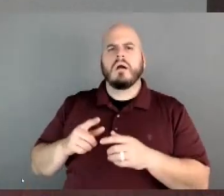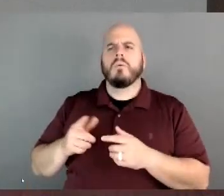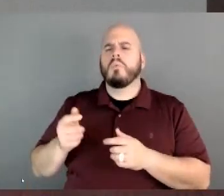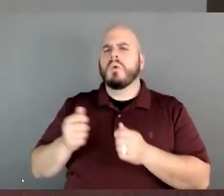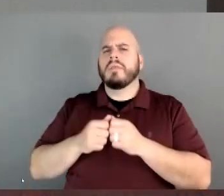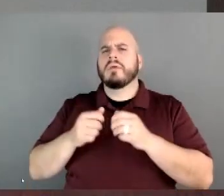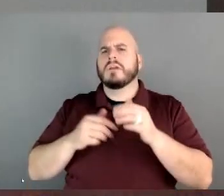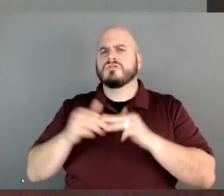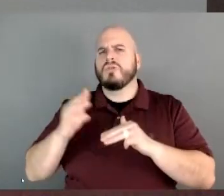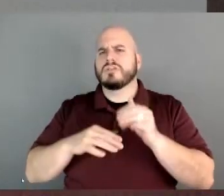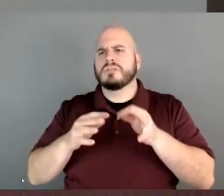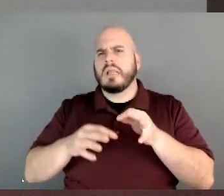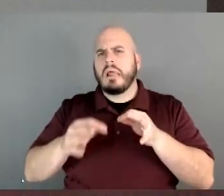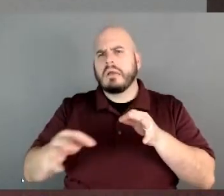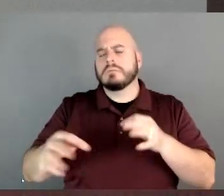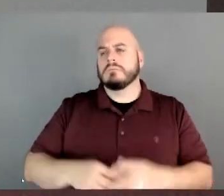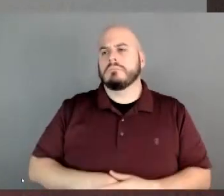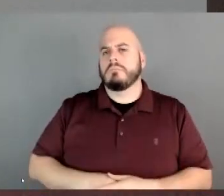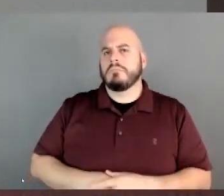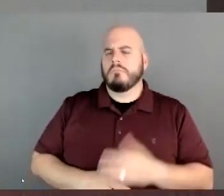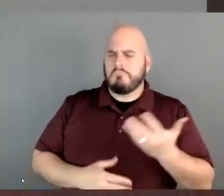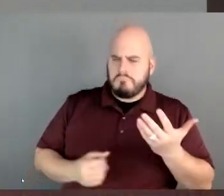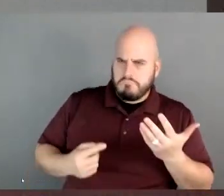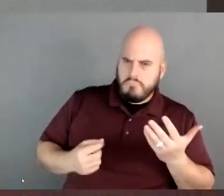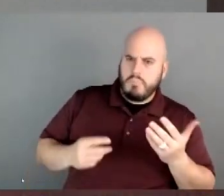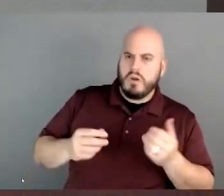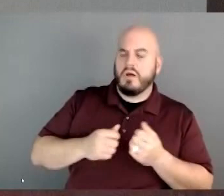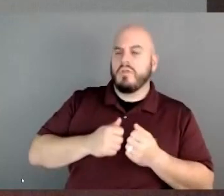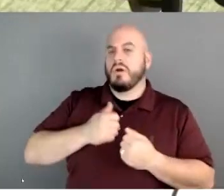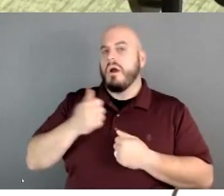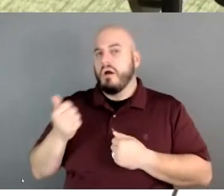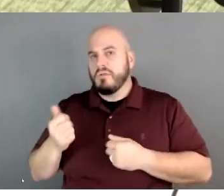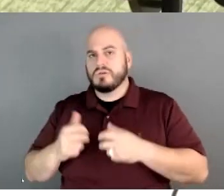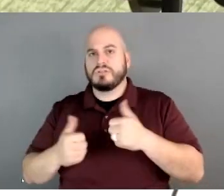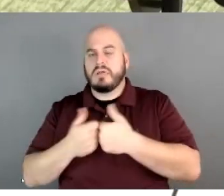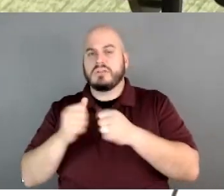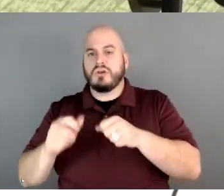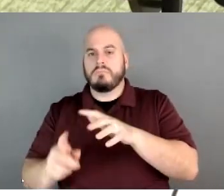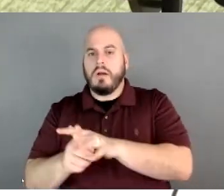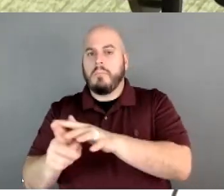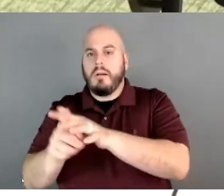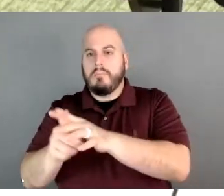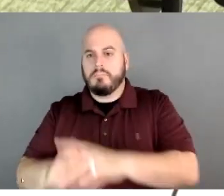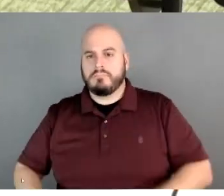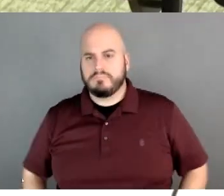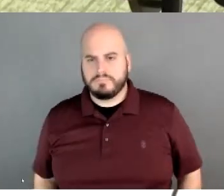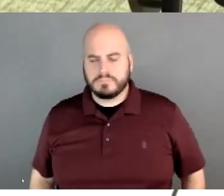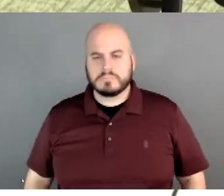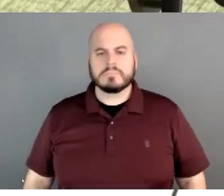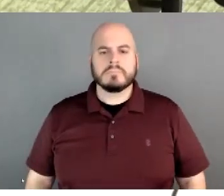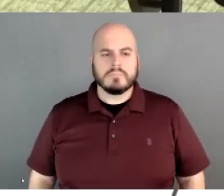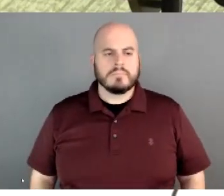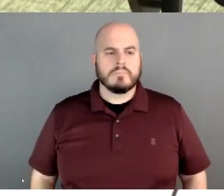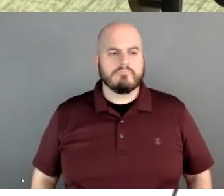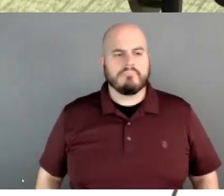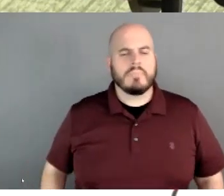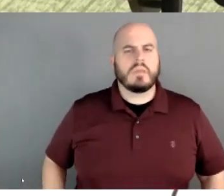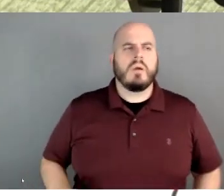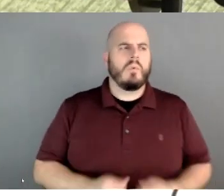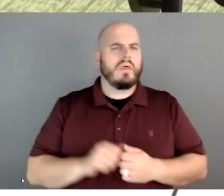potential obstacles that could arise at this point? So for the landfill, not so much.